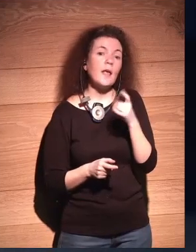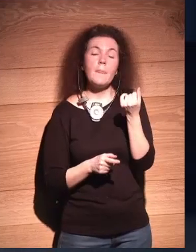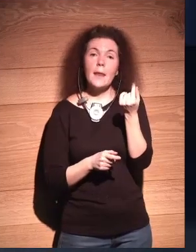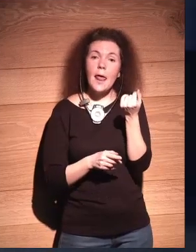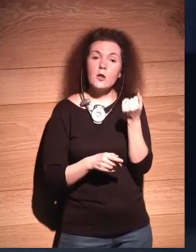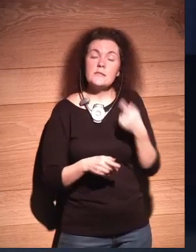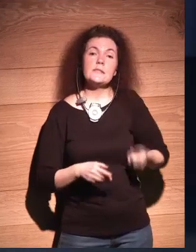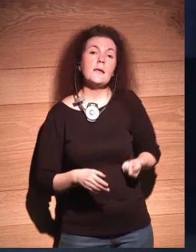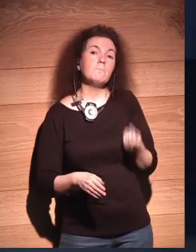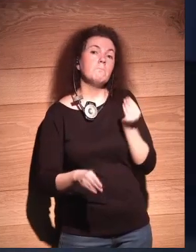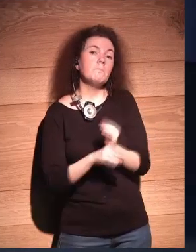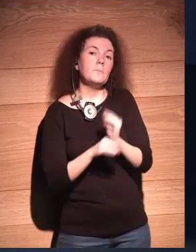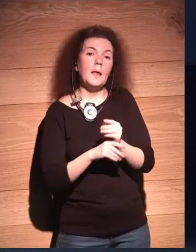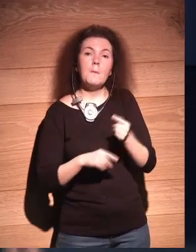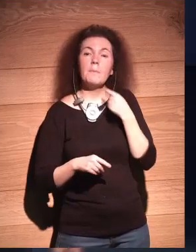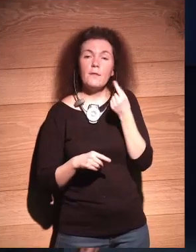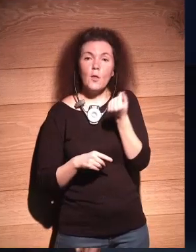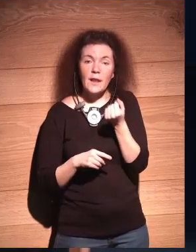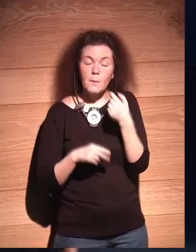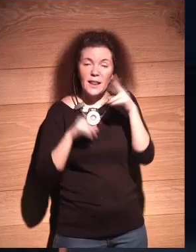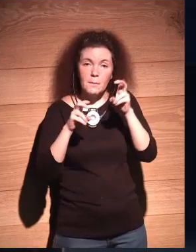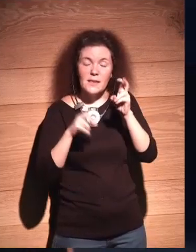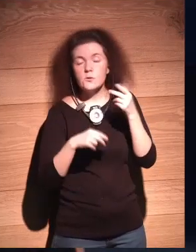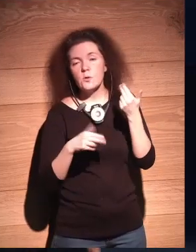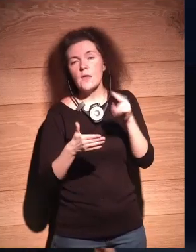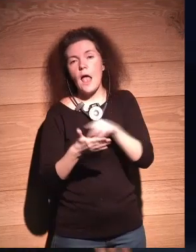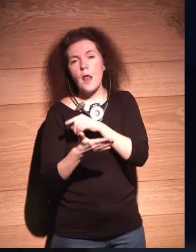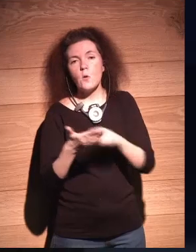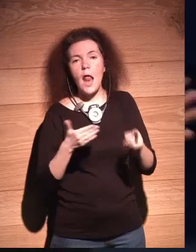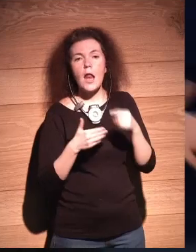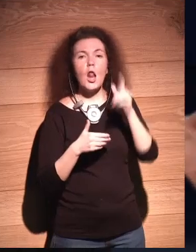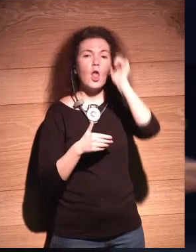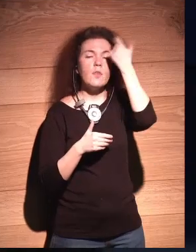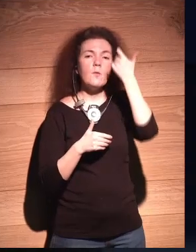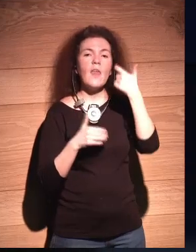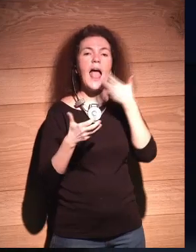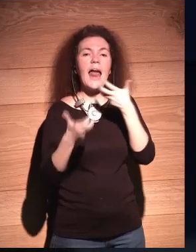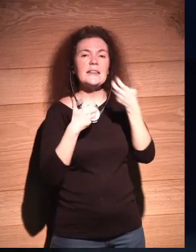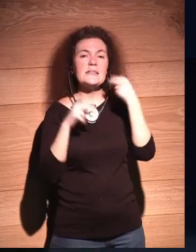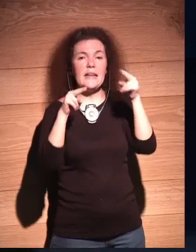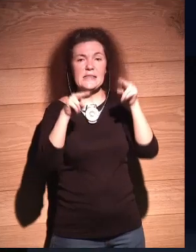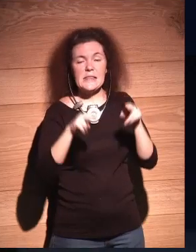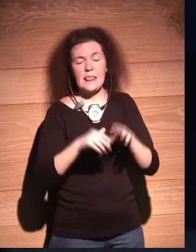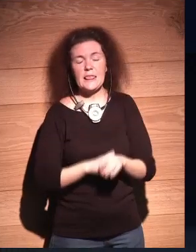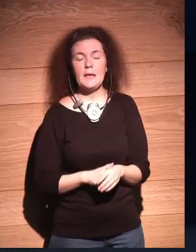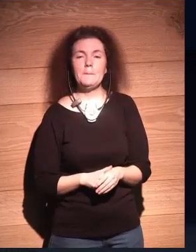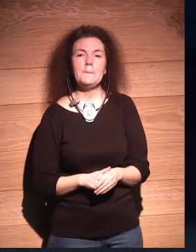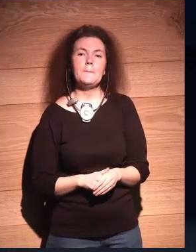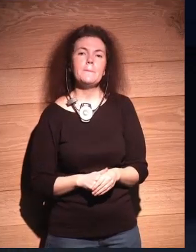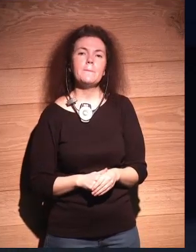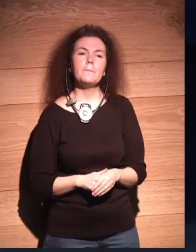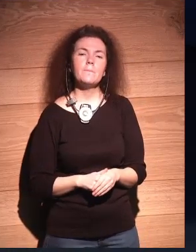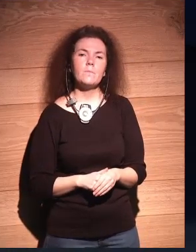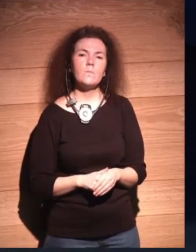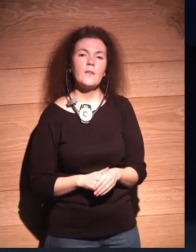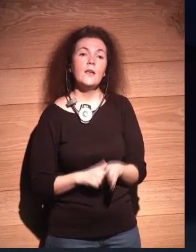it was canceled. Now, I tried to get this reinstated because I think it's a